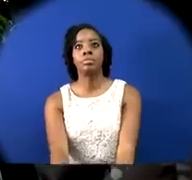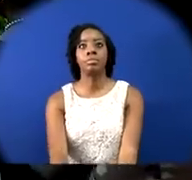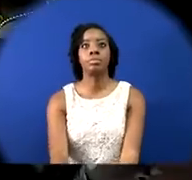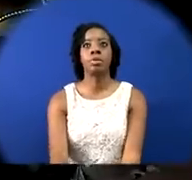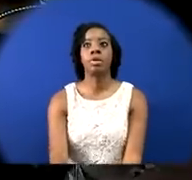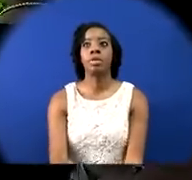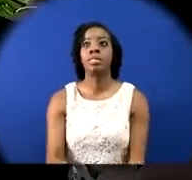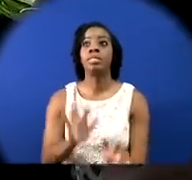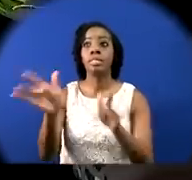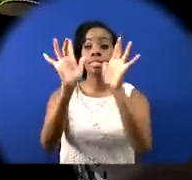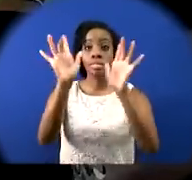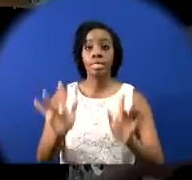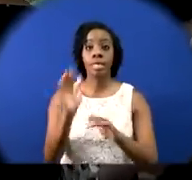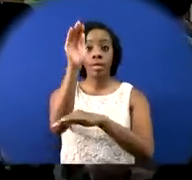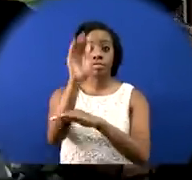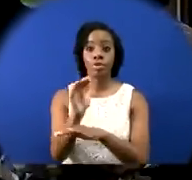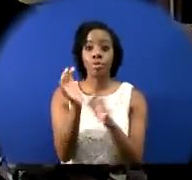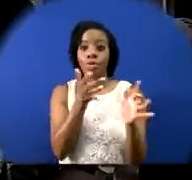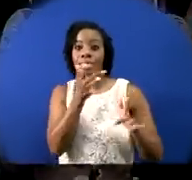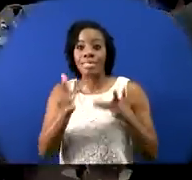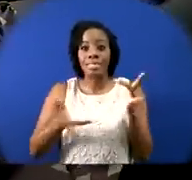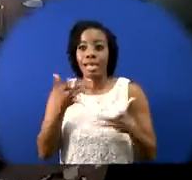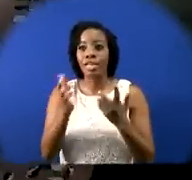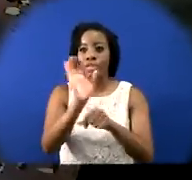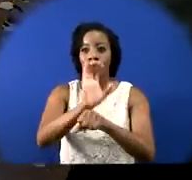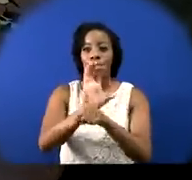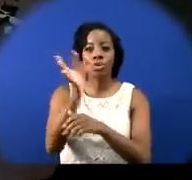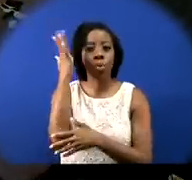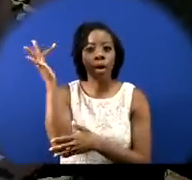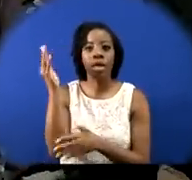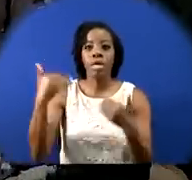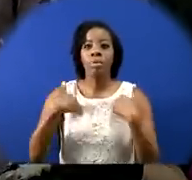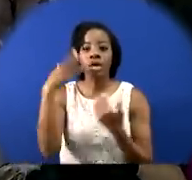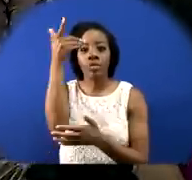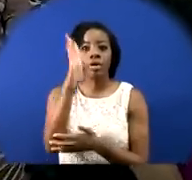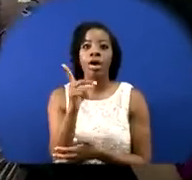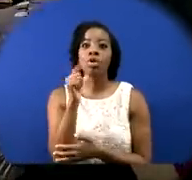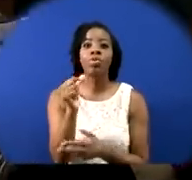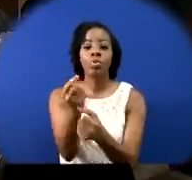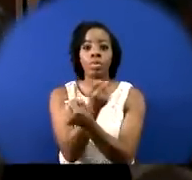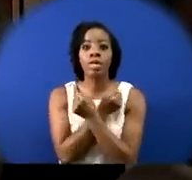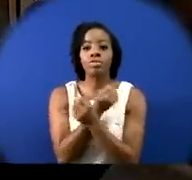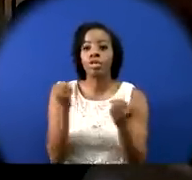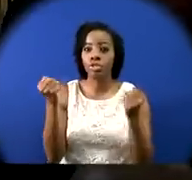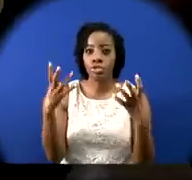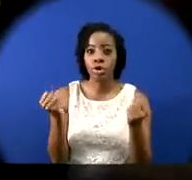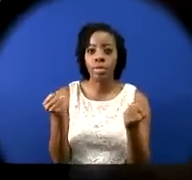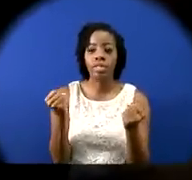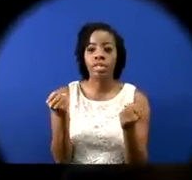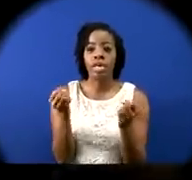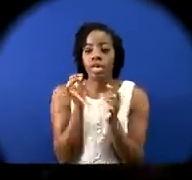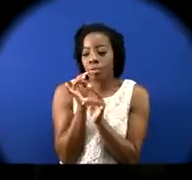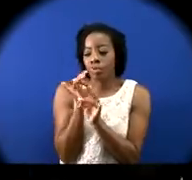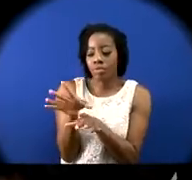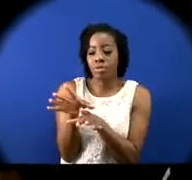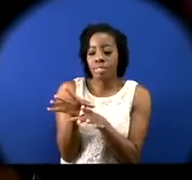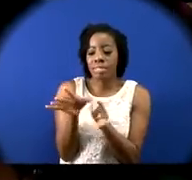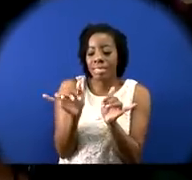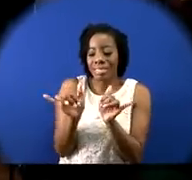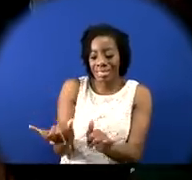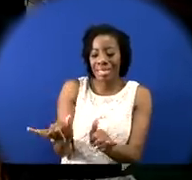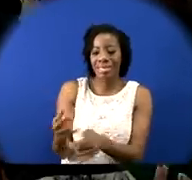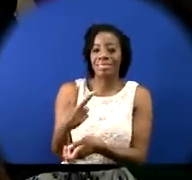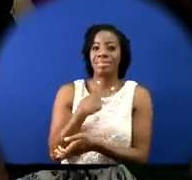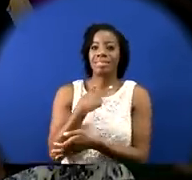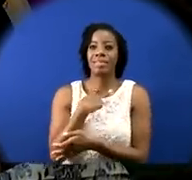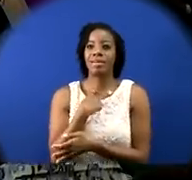On this Sunday afternoon, we ought to rejoice, church, because we have a God who loves us so much that he refuses to let us stay stuck